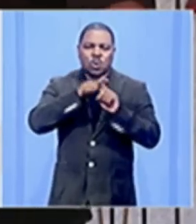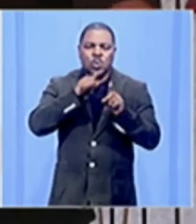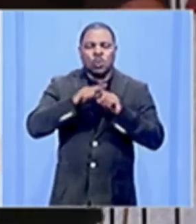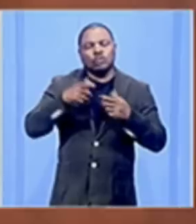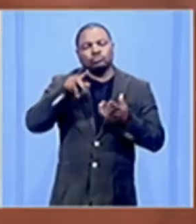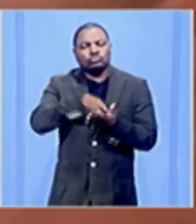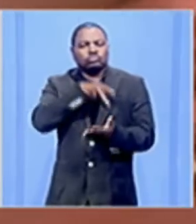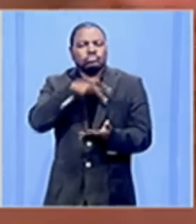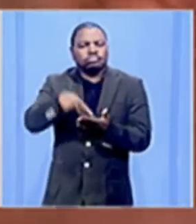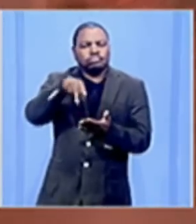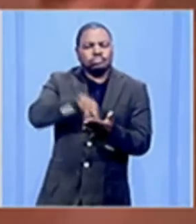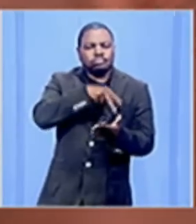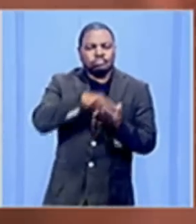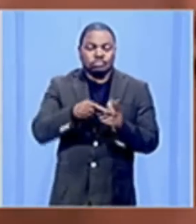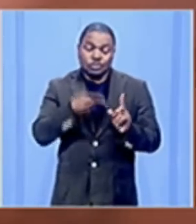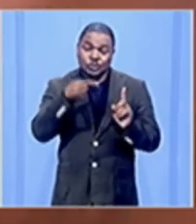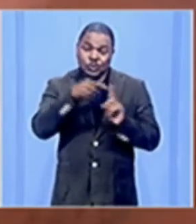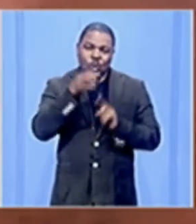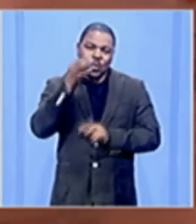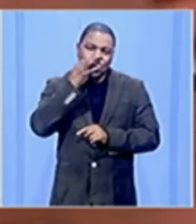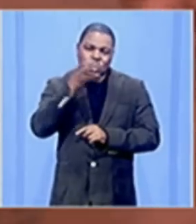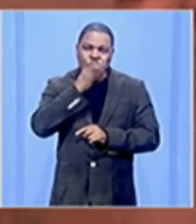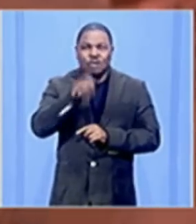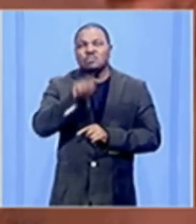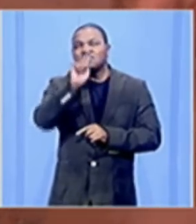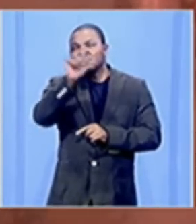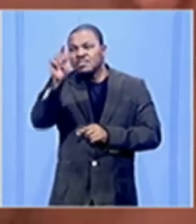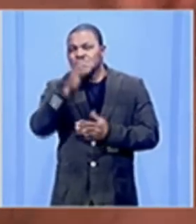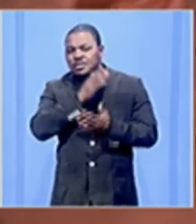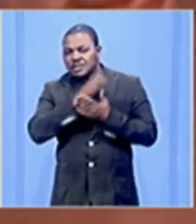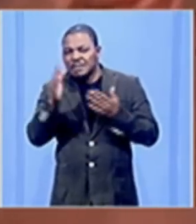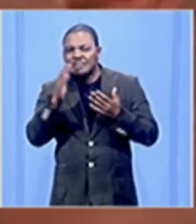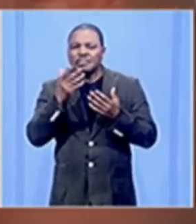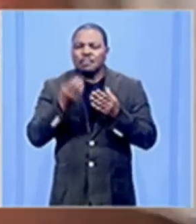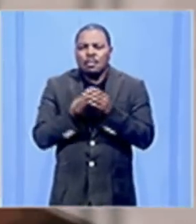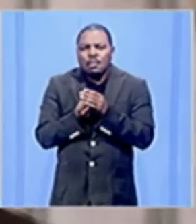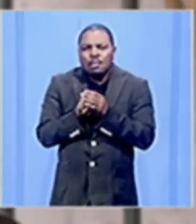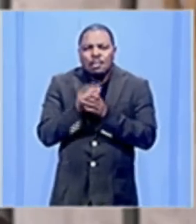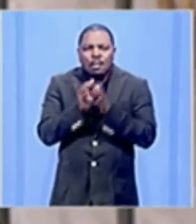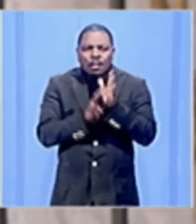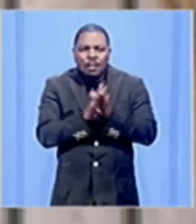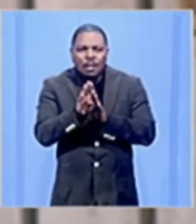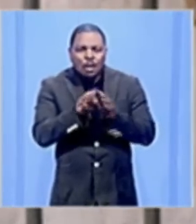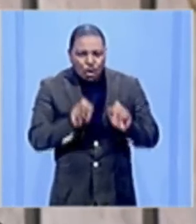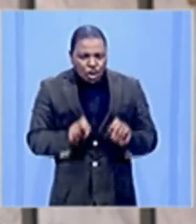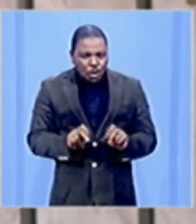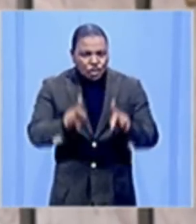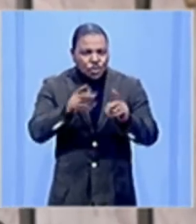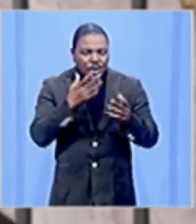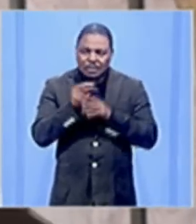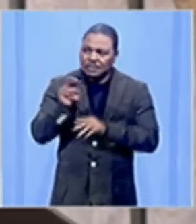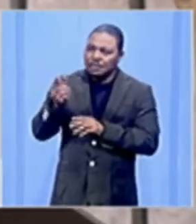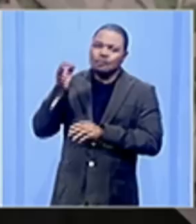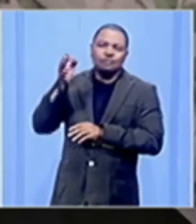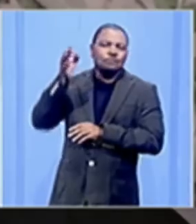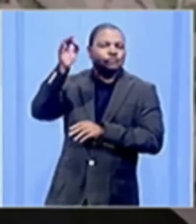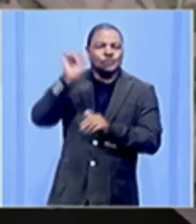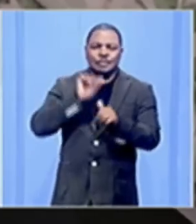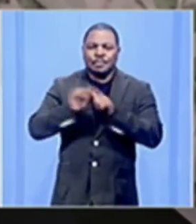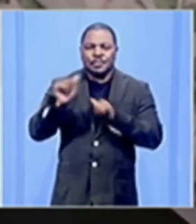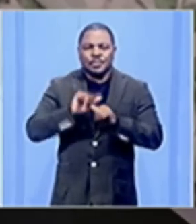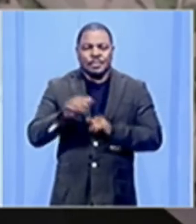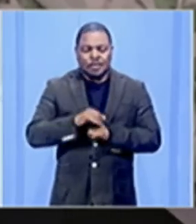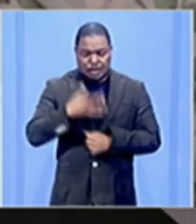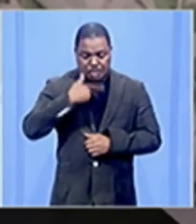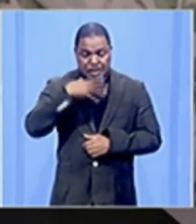choreography. Me a re seno se tla naya badiragatsi ba ba tutugang tšhono ya go na le bokamoso jo bo phatsimang. Go tlhopha